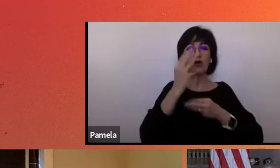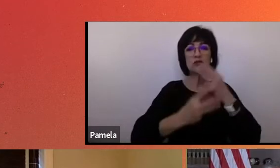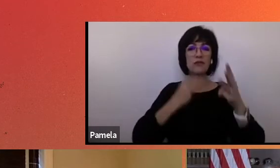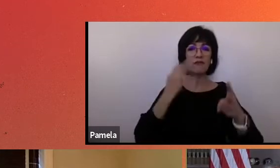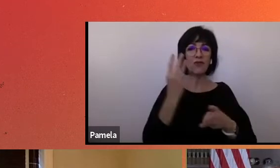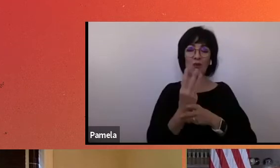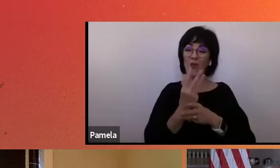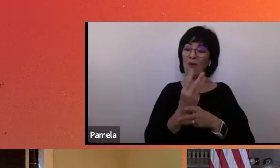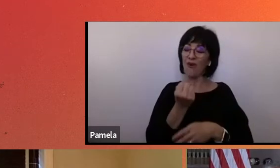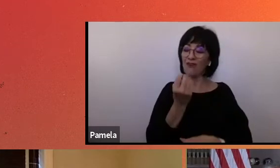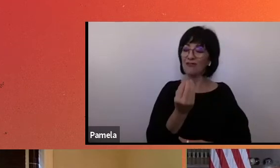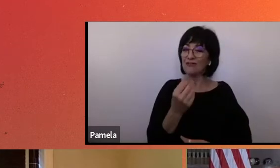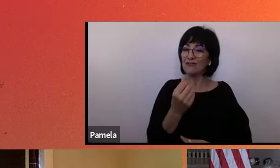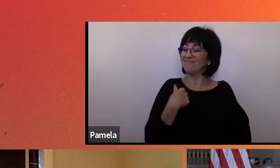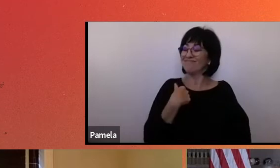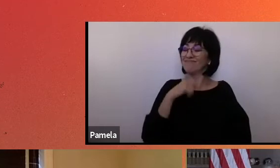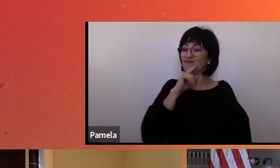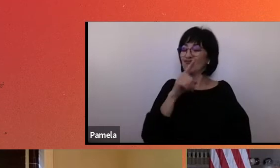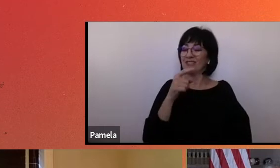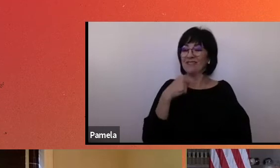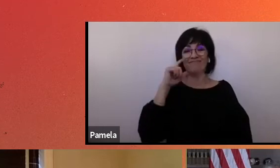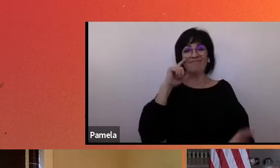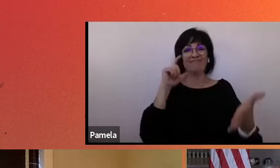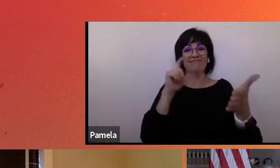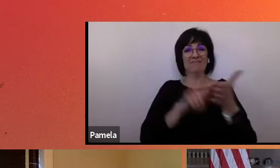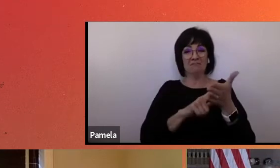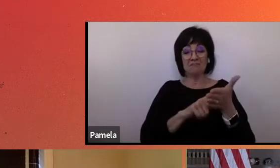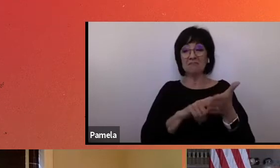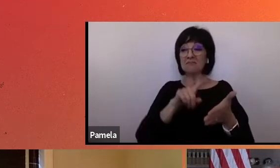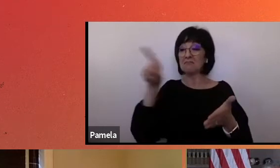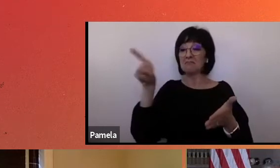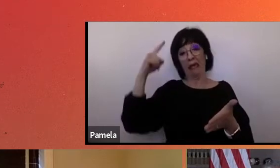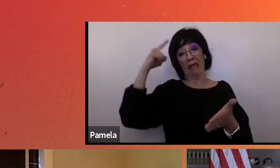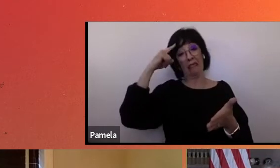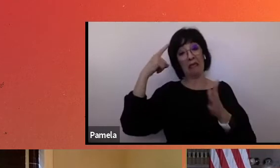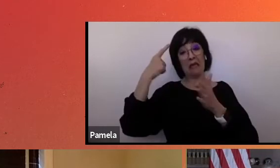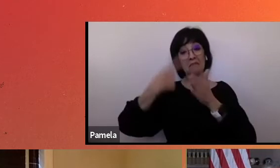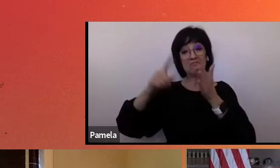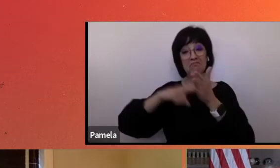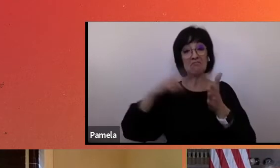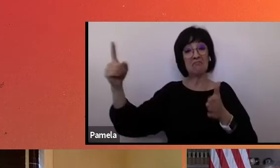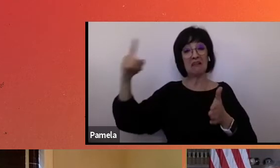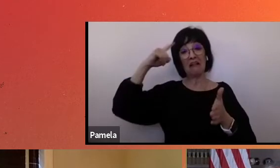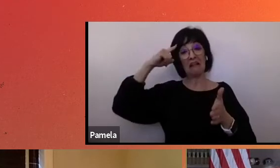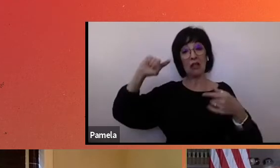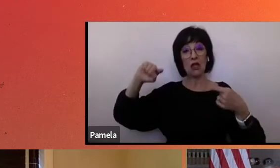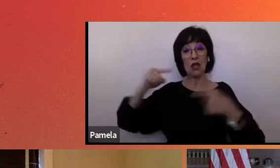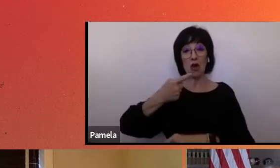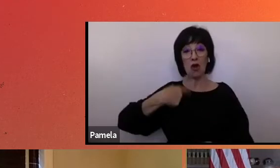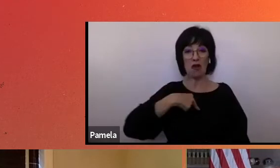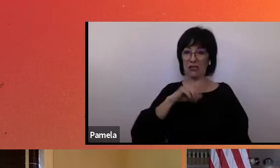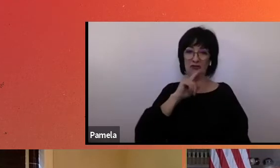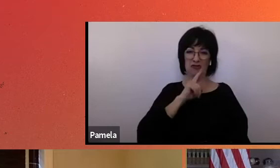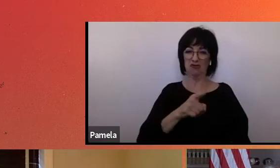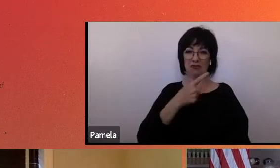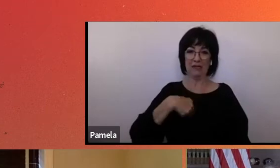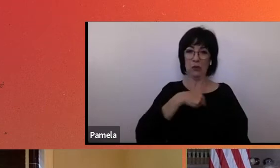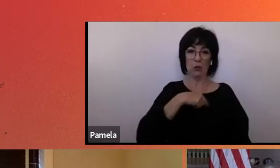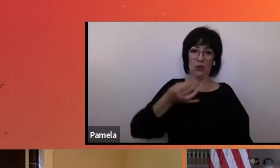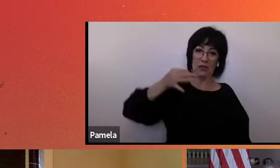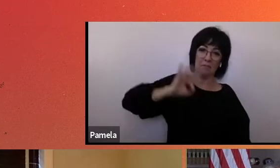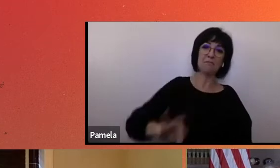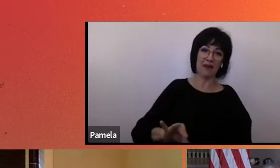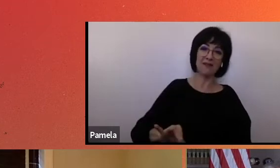they're actually doing you a favor. Because if I had not had some of the experiences as a Black woman, a Black student, Black child in